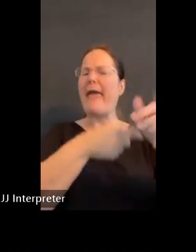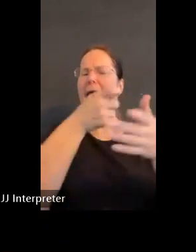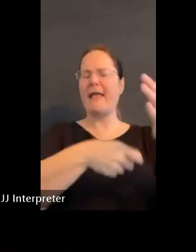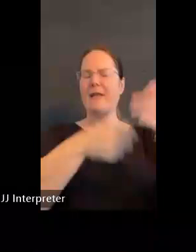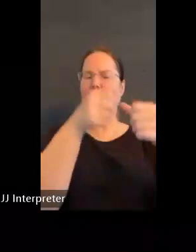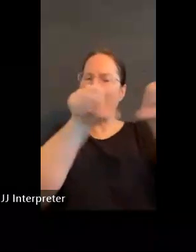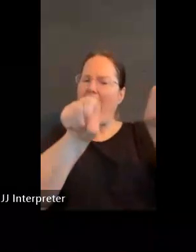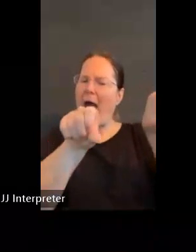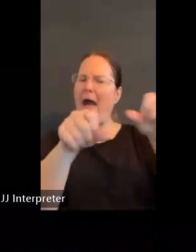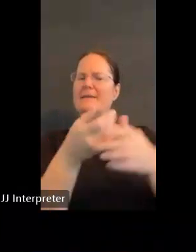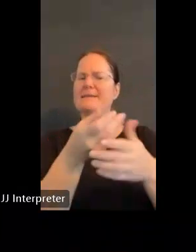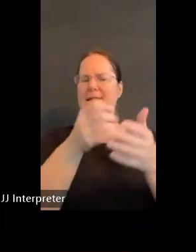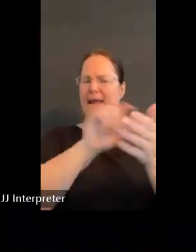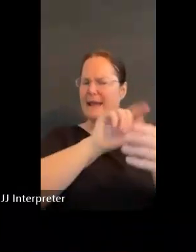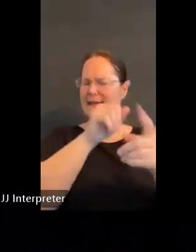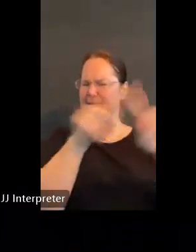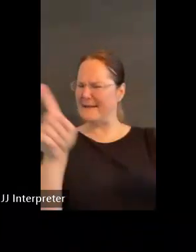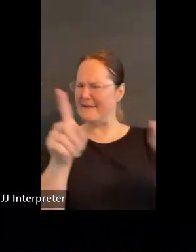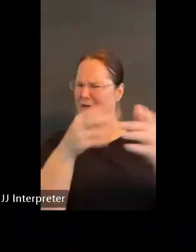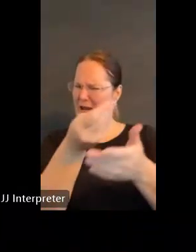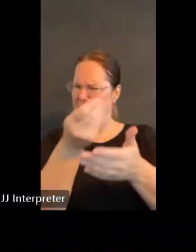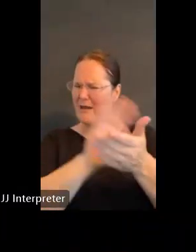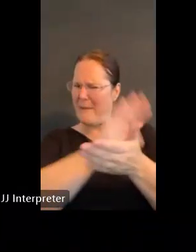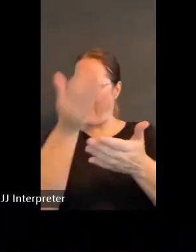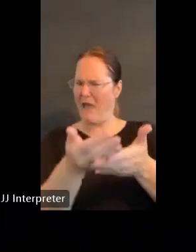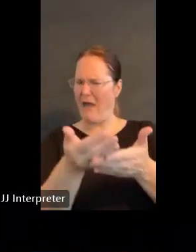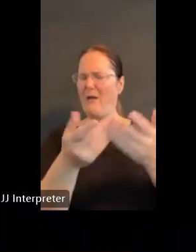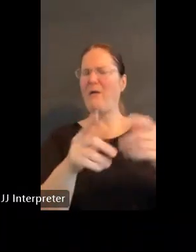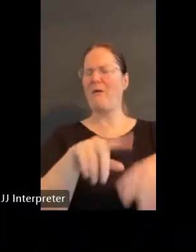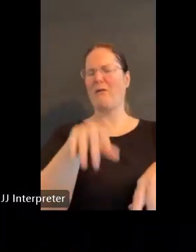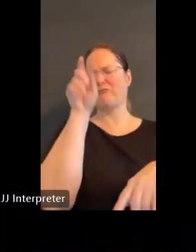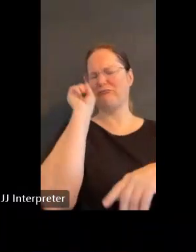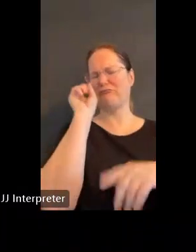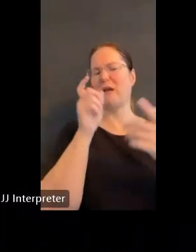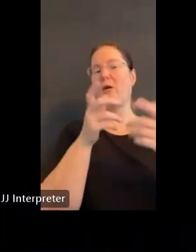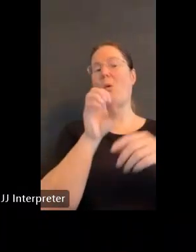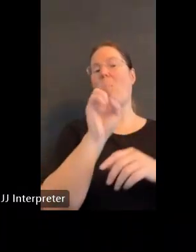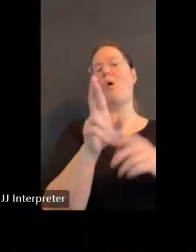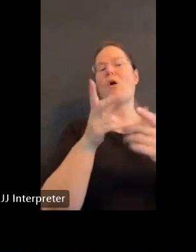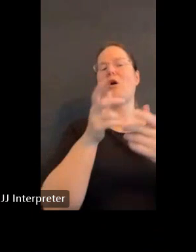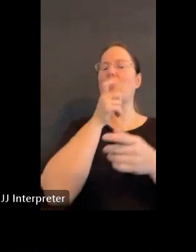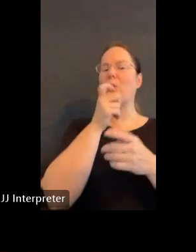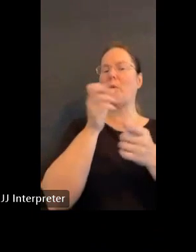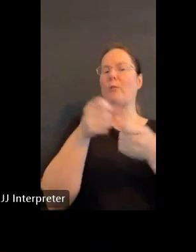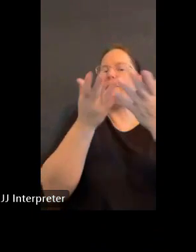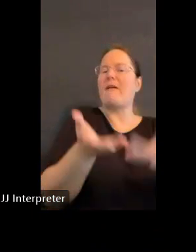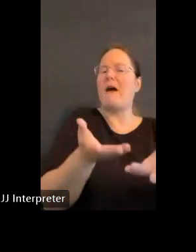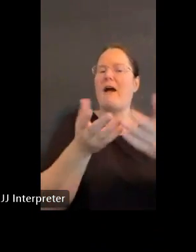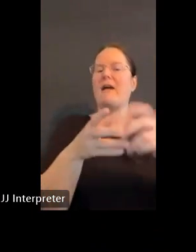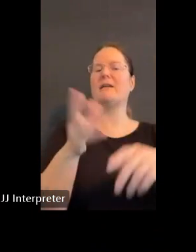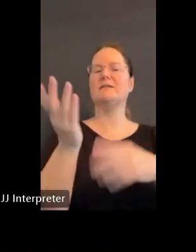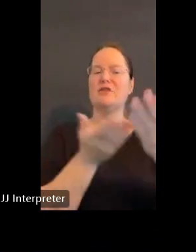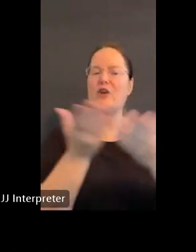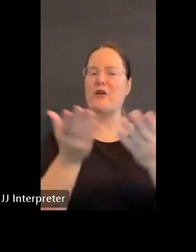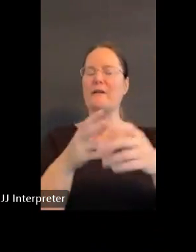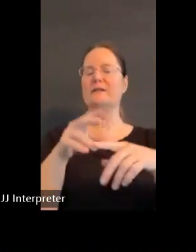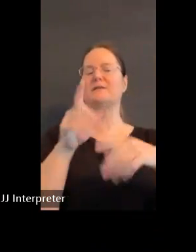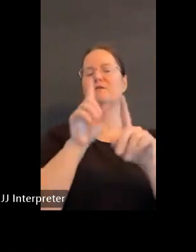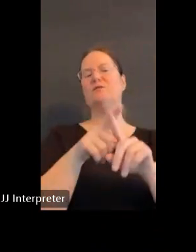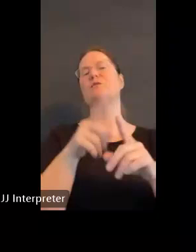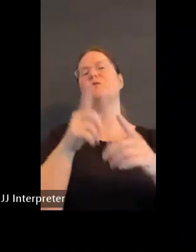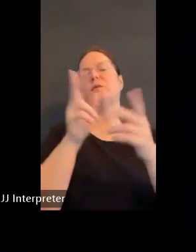like that, as well as providing different services and facilities to folks on the basis of protected classes. So enforcing the